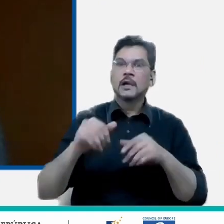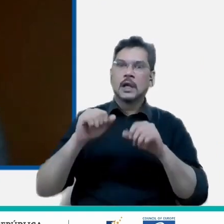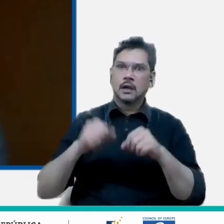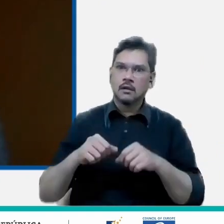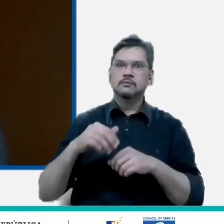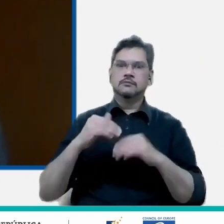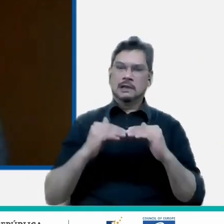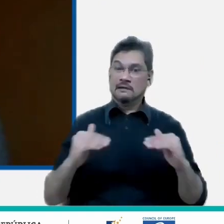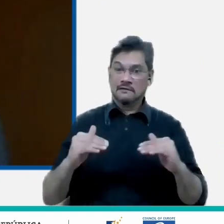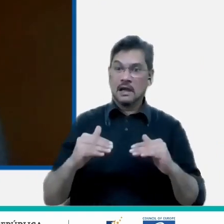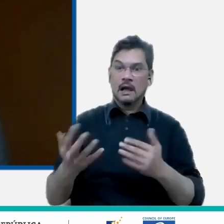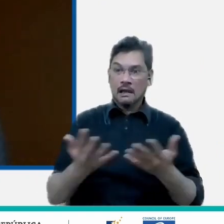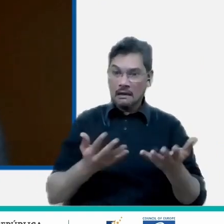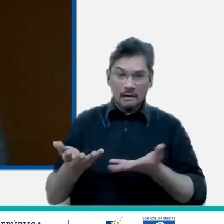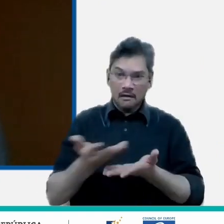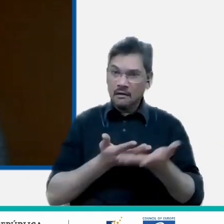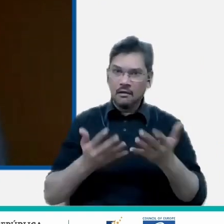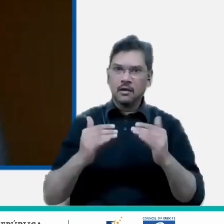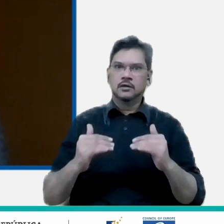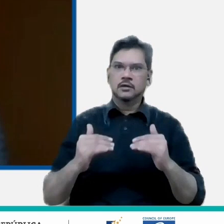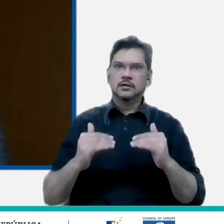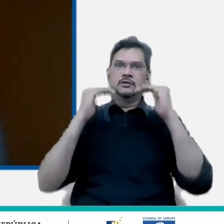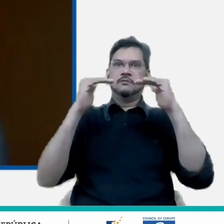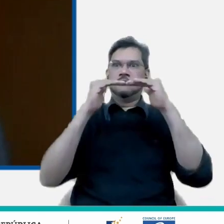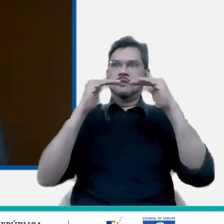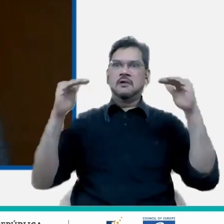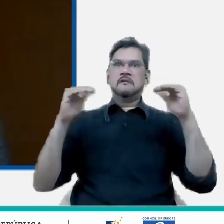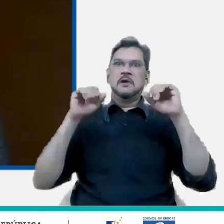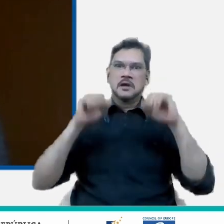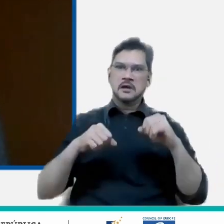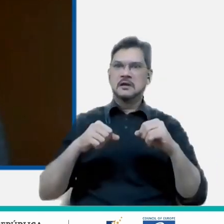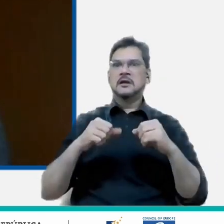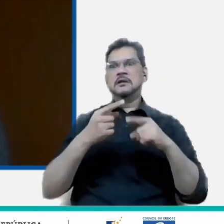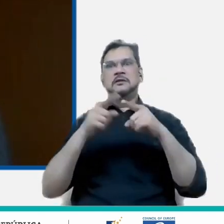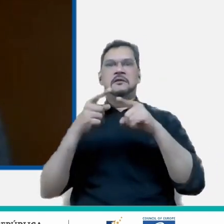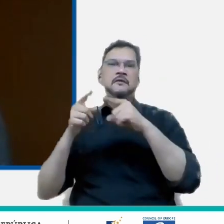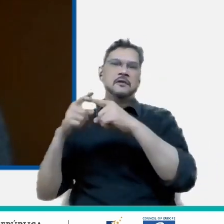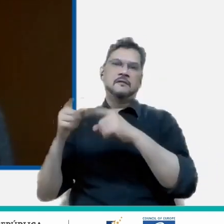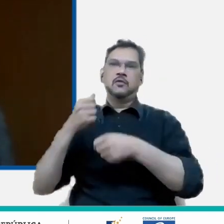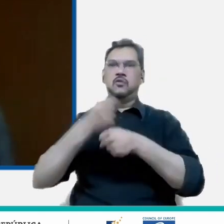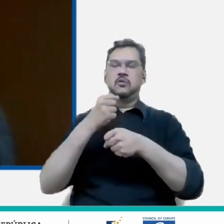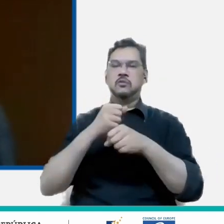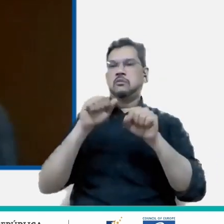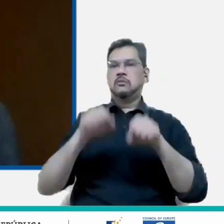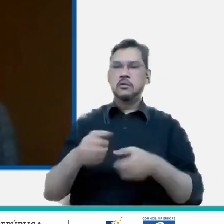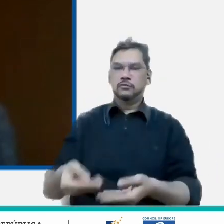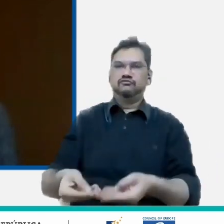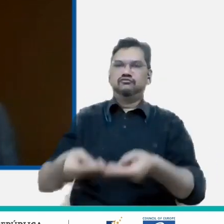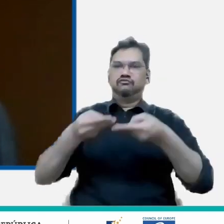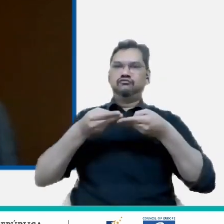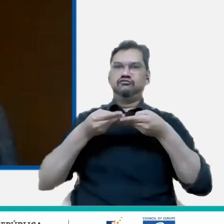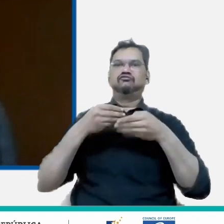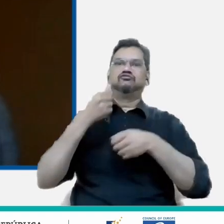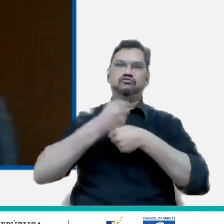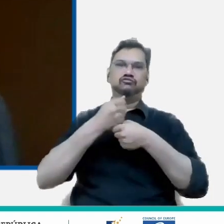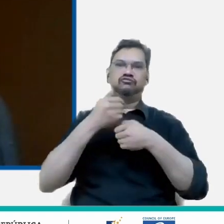a wider regional perspective of trends and challenges. Adding on the importance of the regional cooperation within